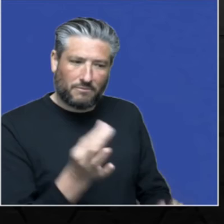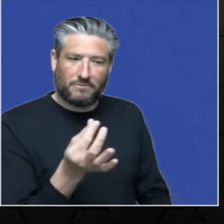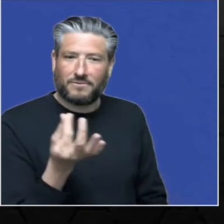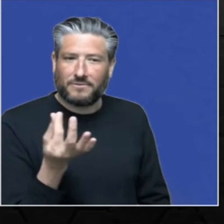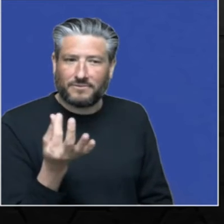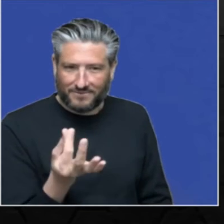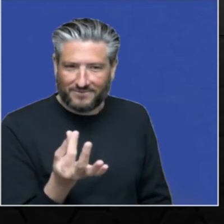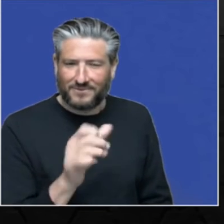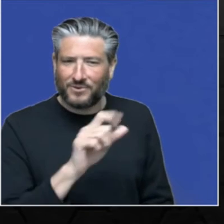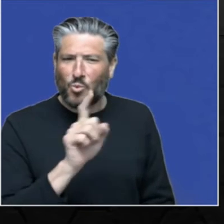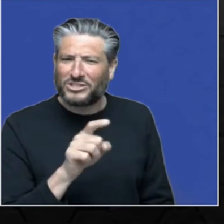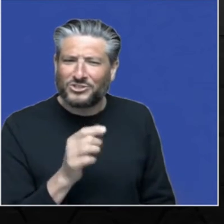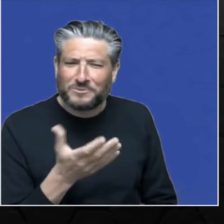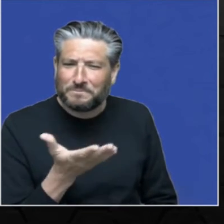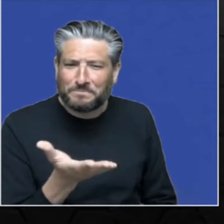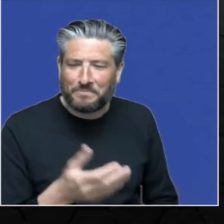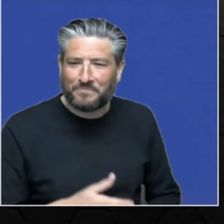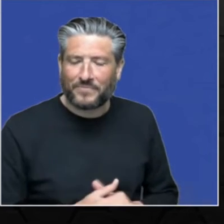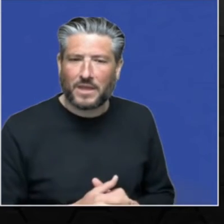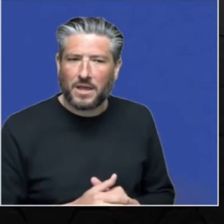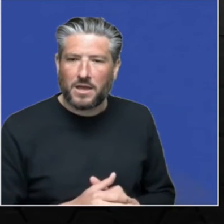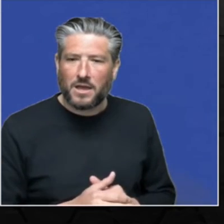is how can a bot